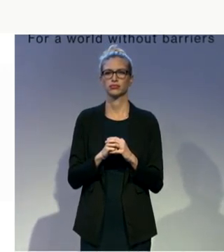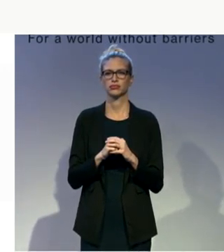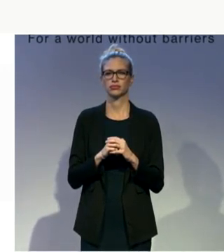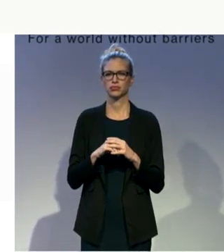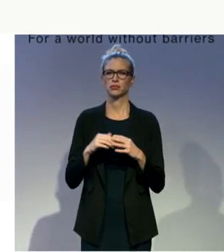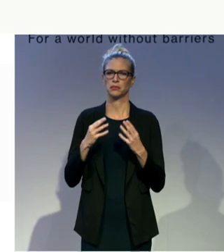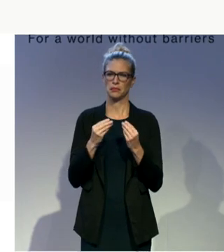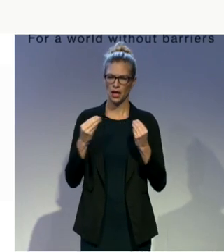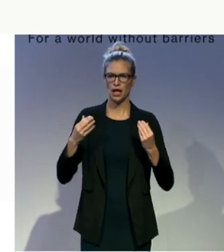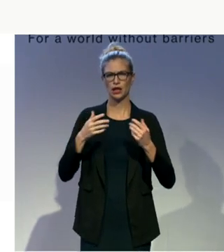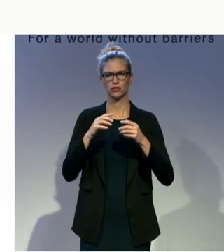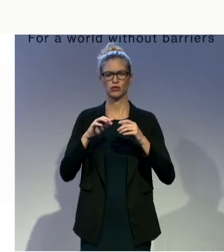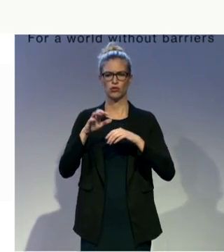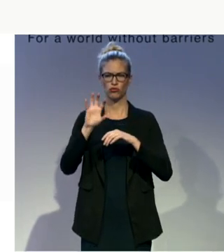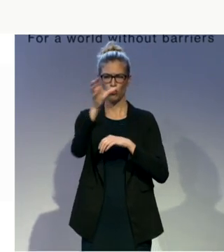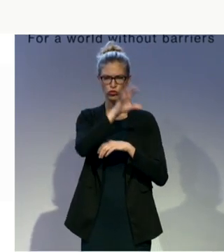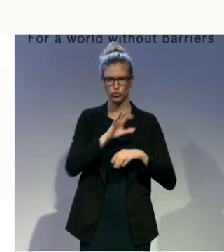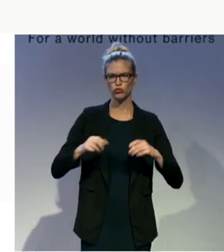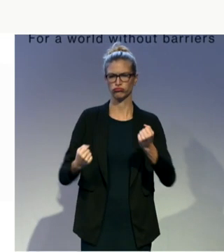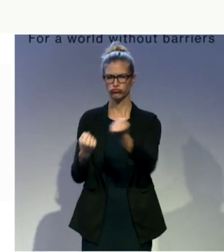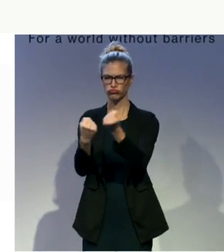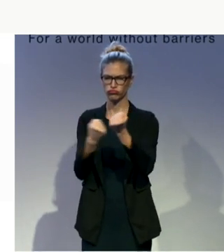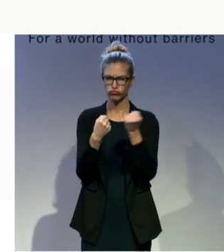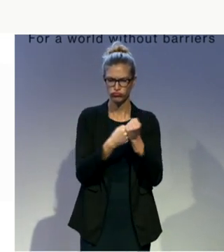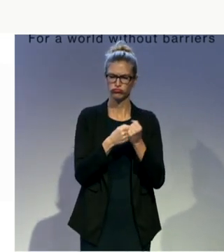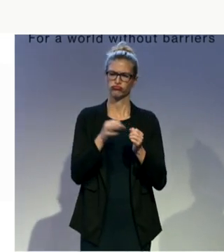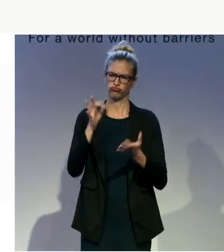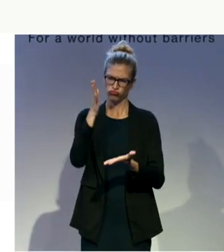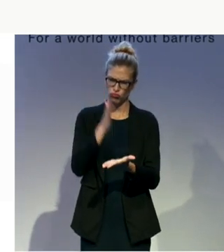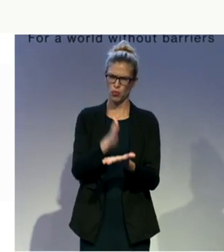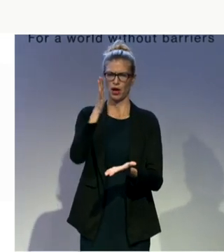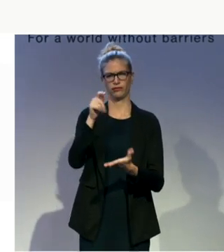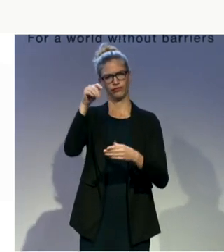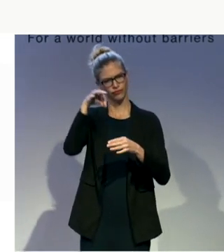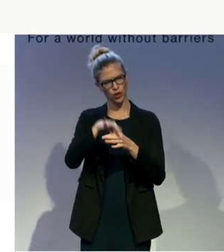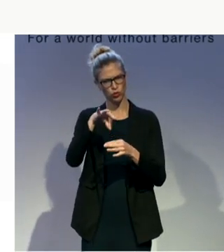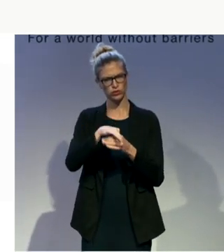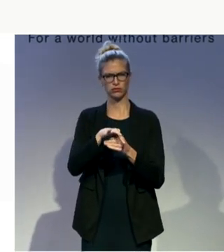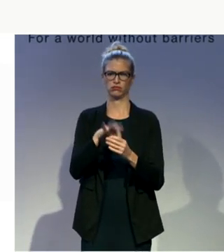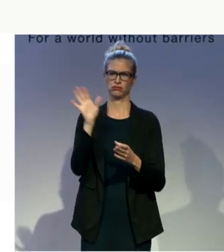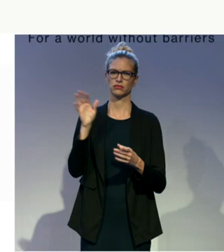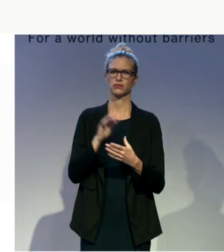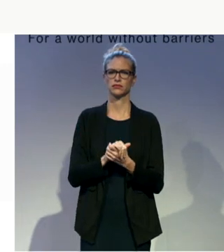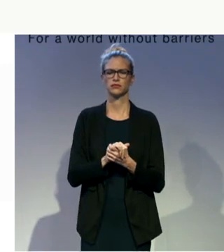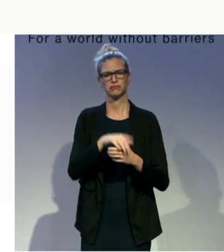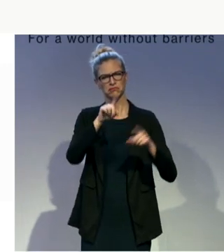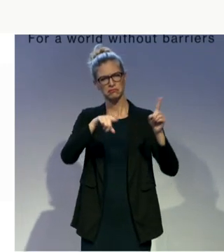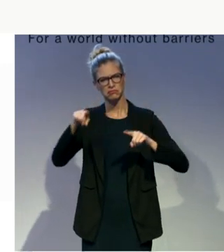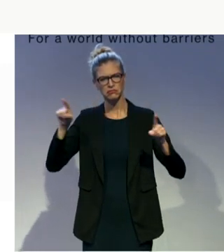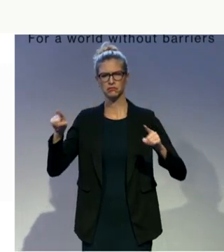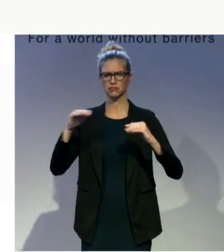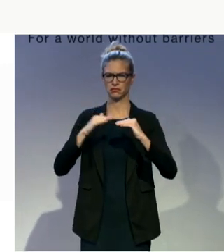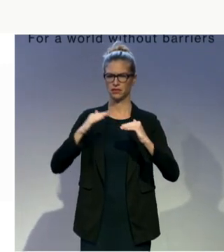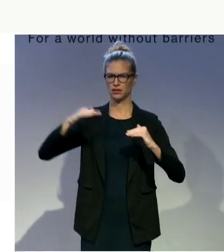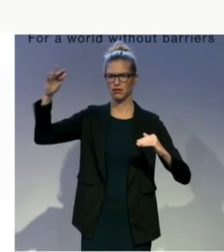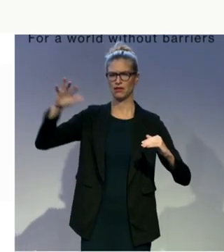vote. There are always some elections going on at national level, local level, regional.